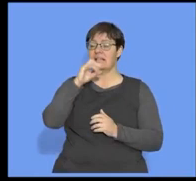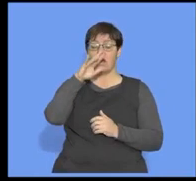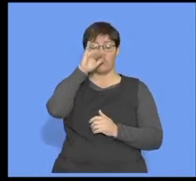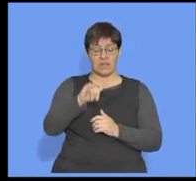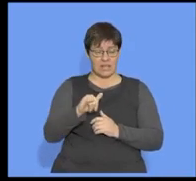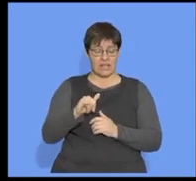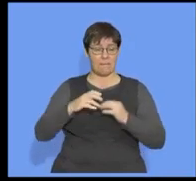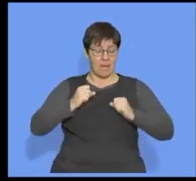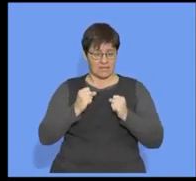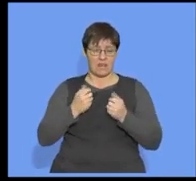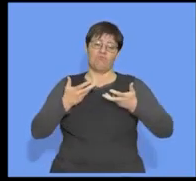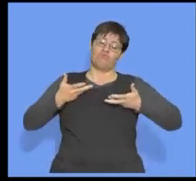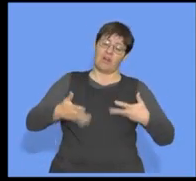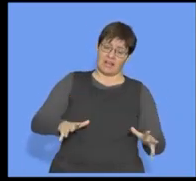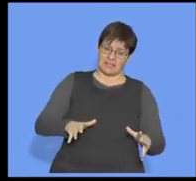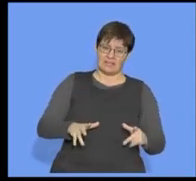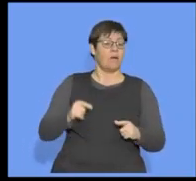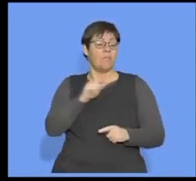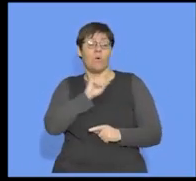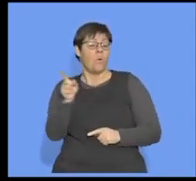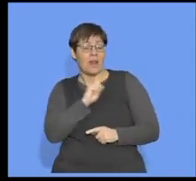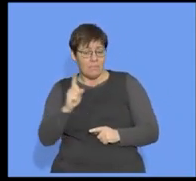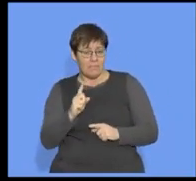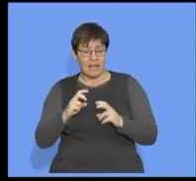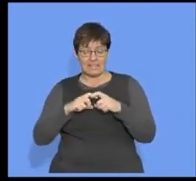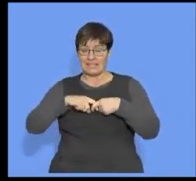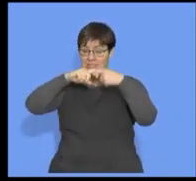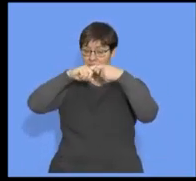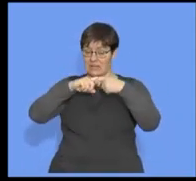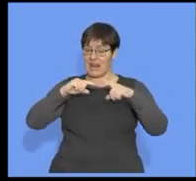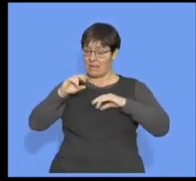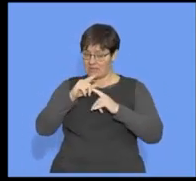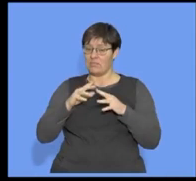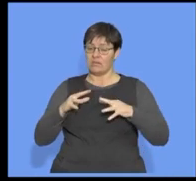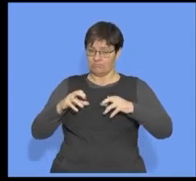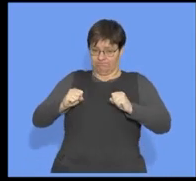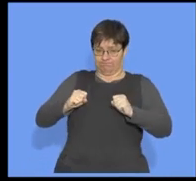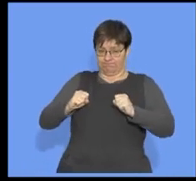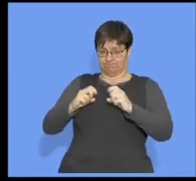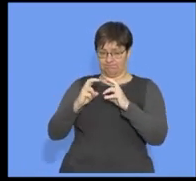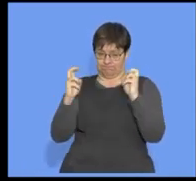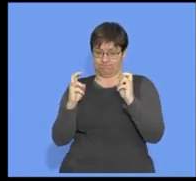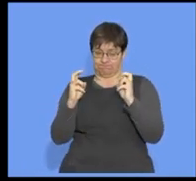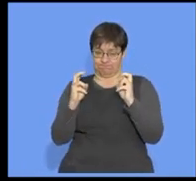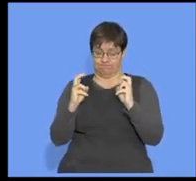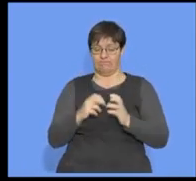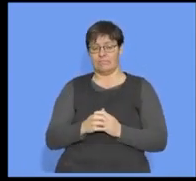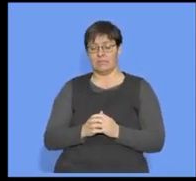They will relax. And then what will happen to the suspensory ligaments? They will tighten